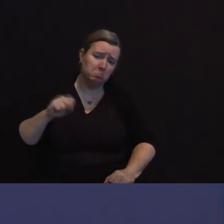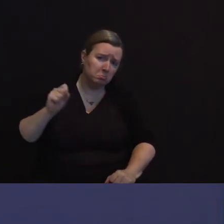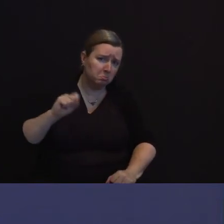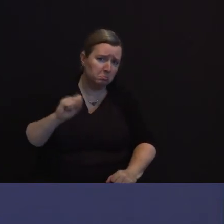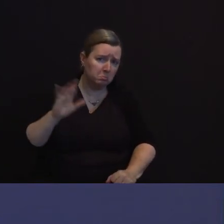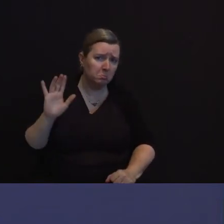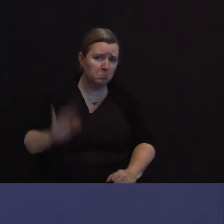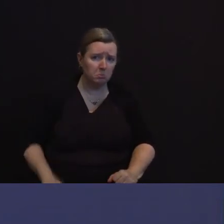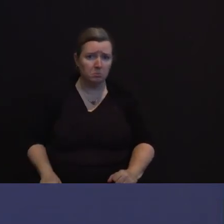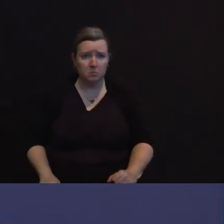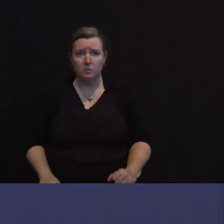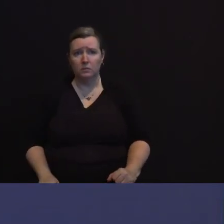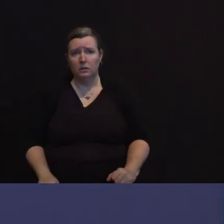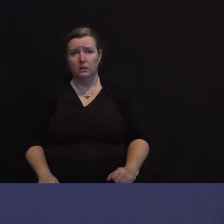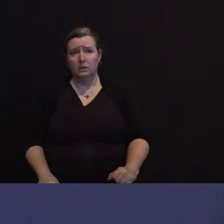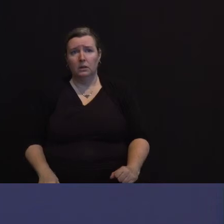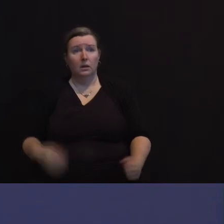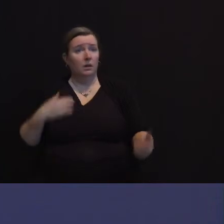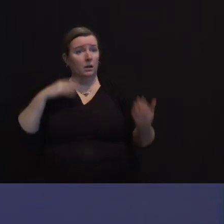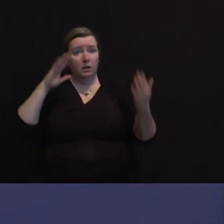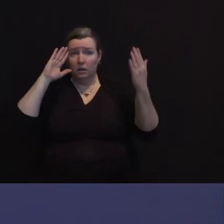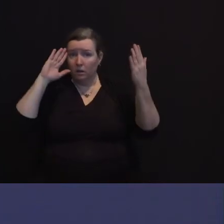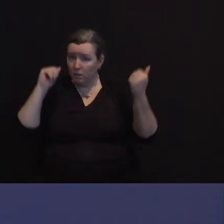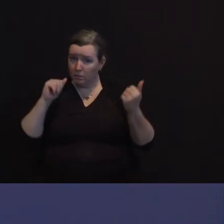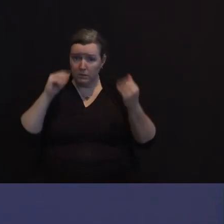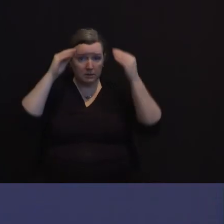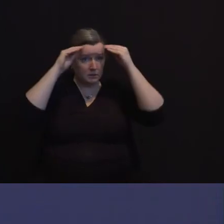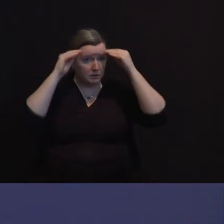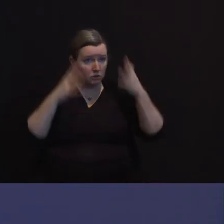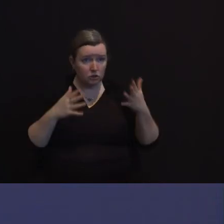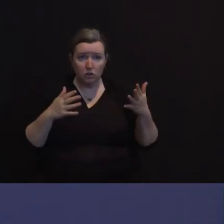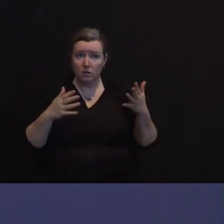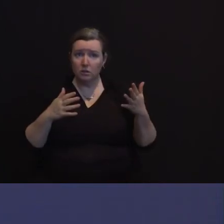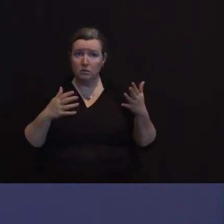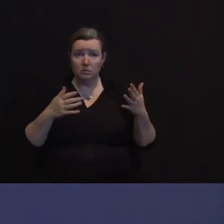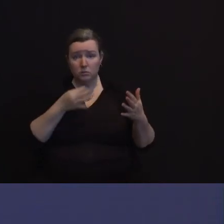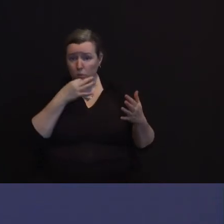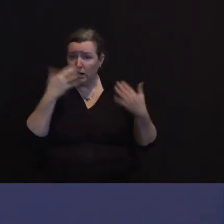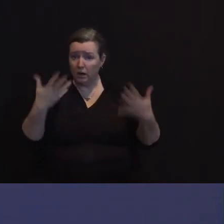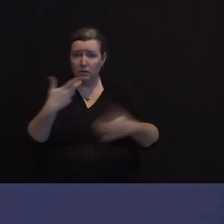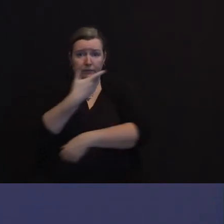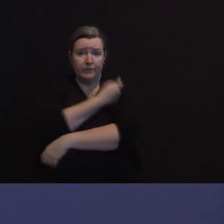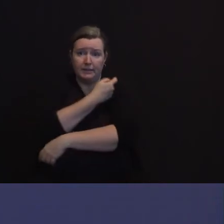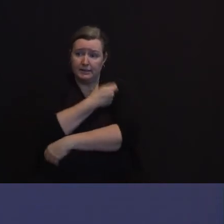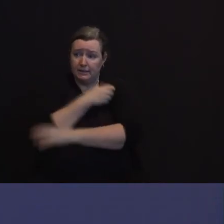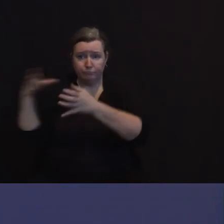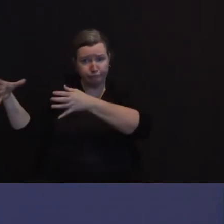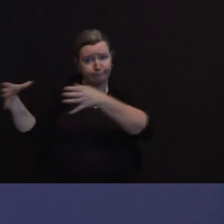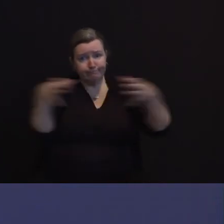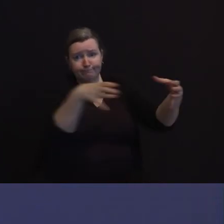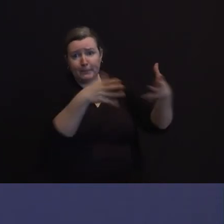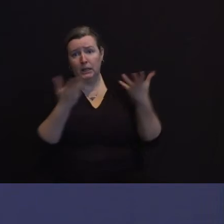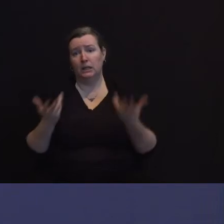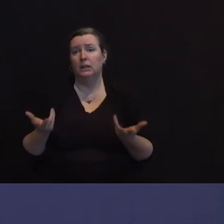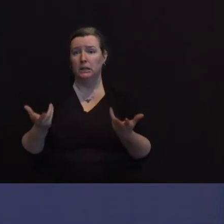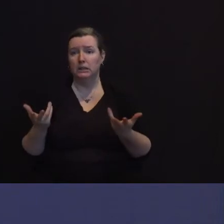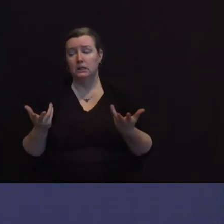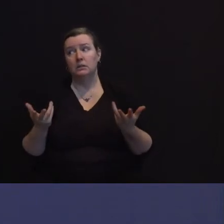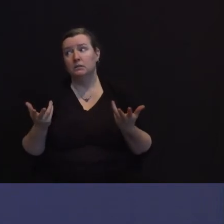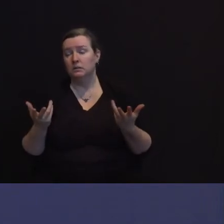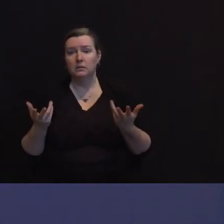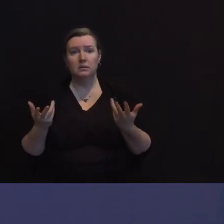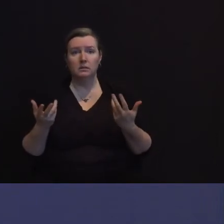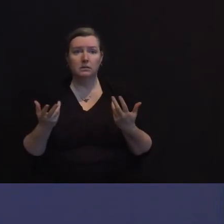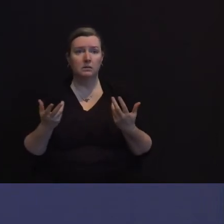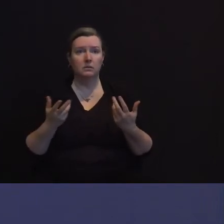Listen, I hope educators sooner than later. That's all I can say. They rightfully are on deck. I can't give you a time frame.